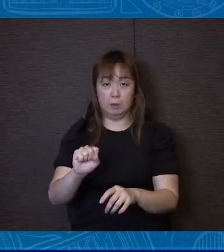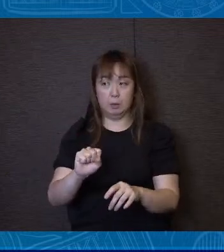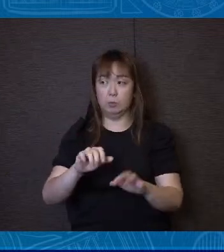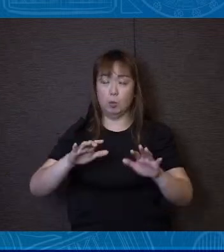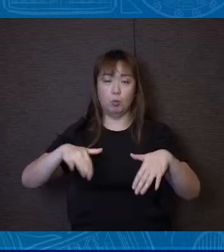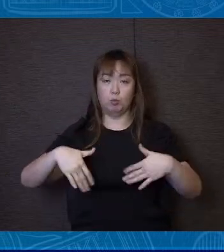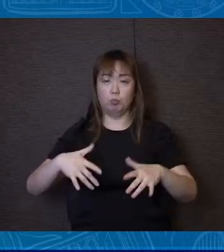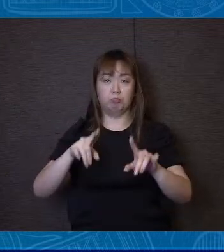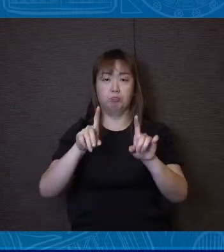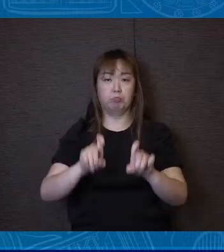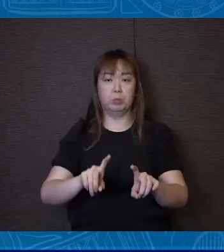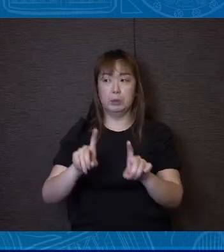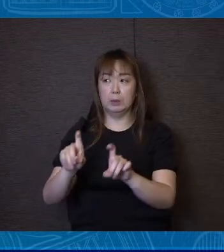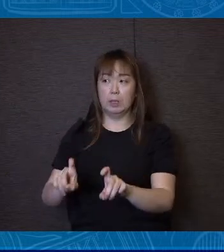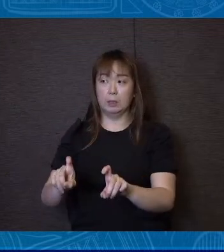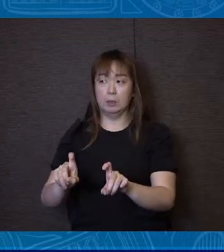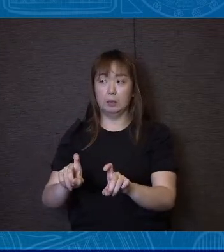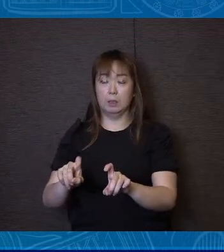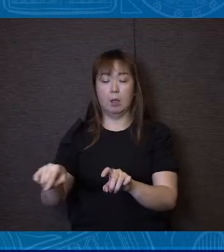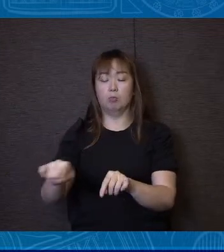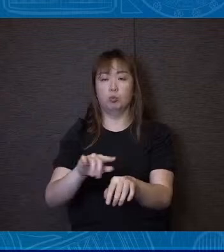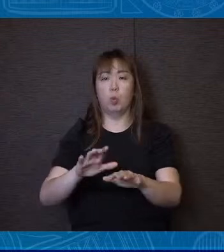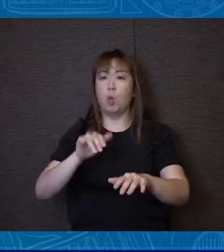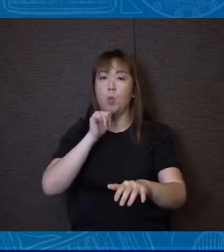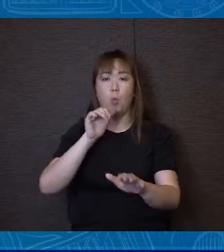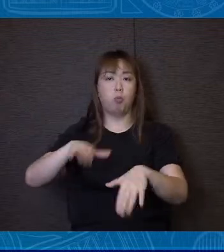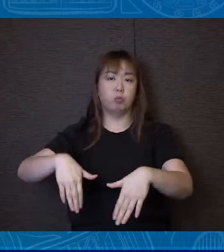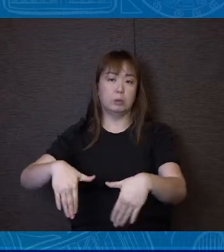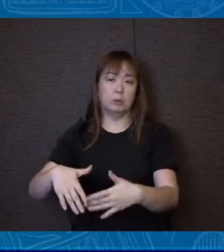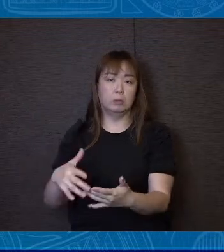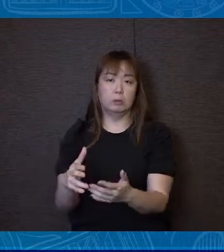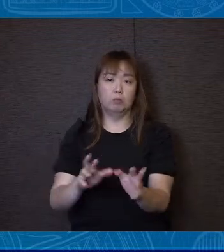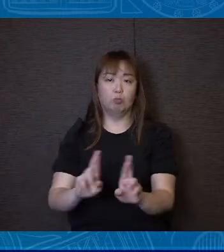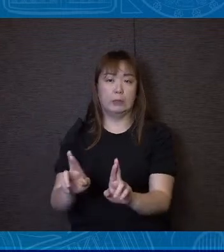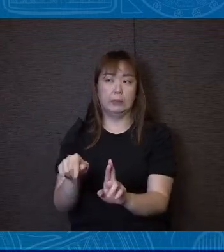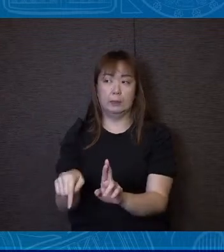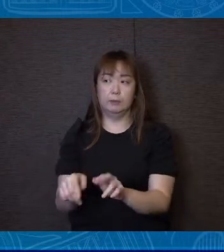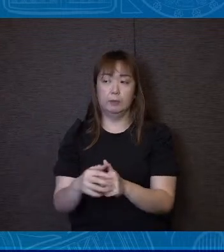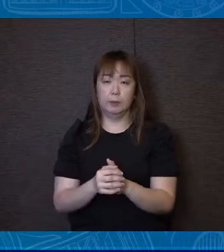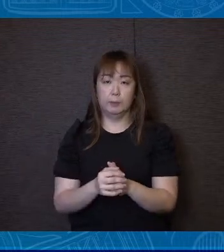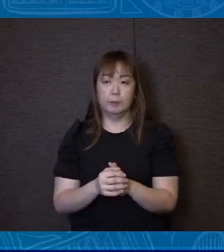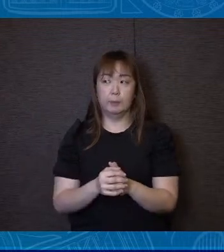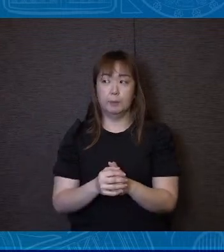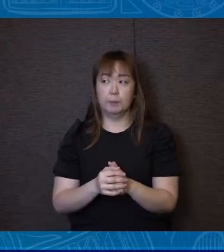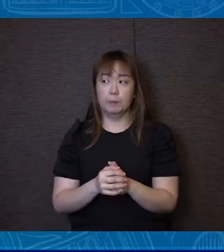it because I think they're not yet ready. They're not yet ready for that on the satellite space.